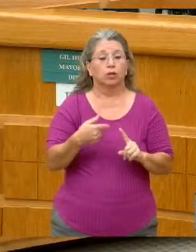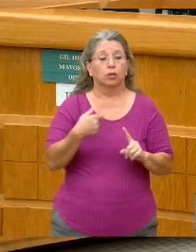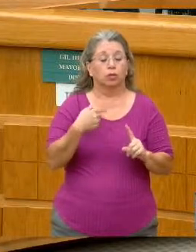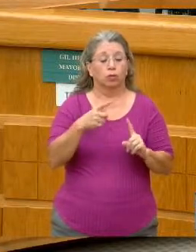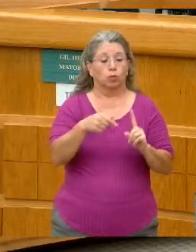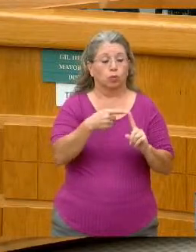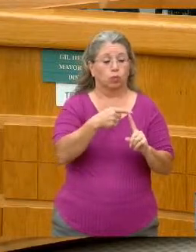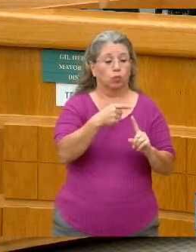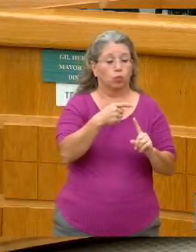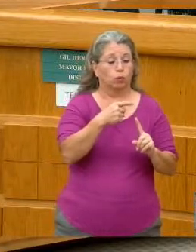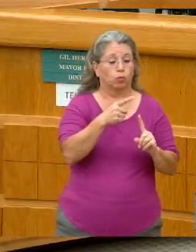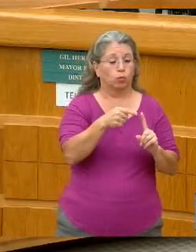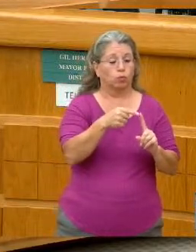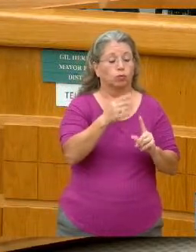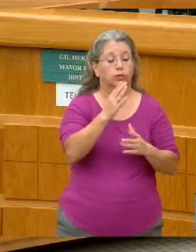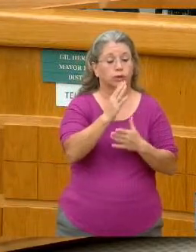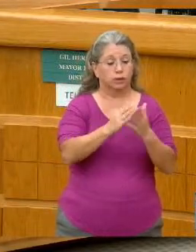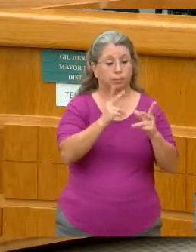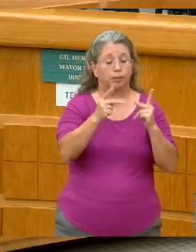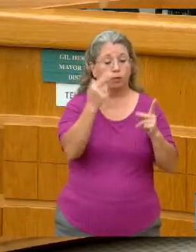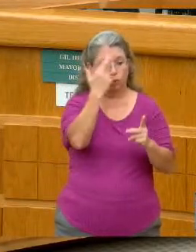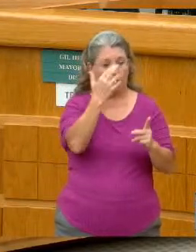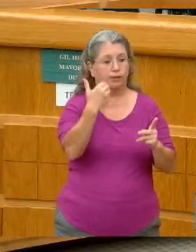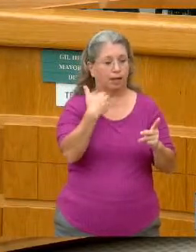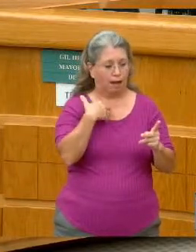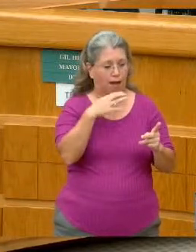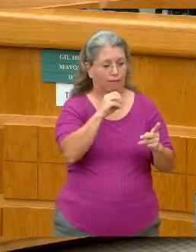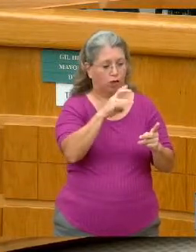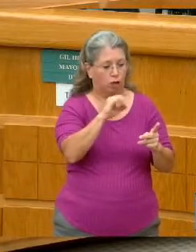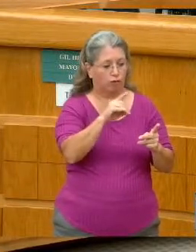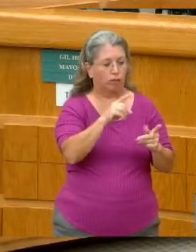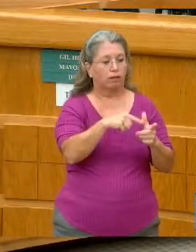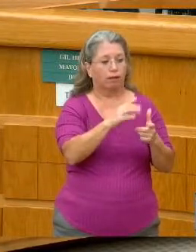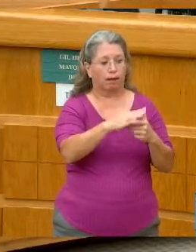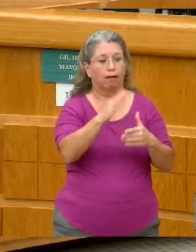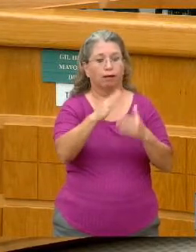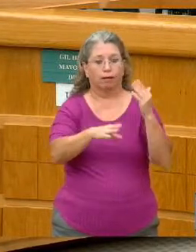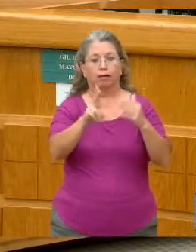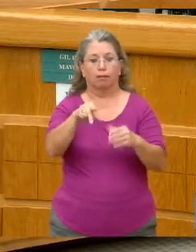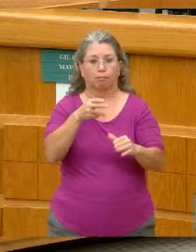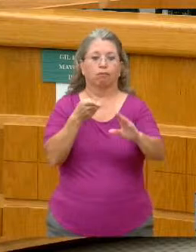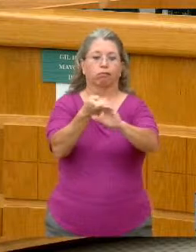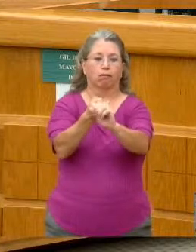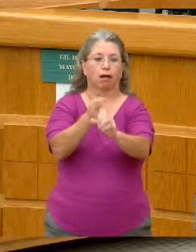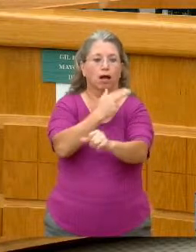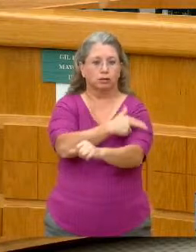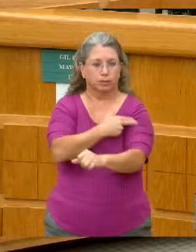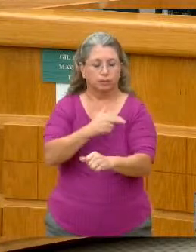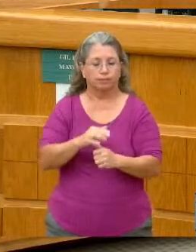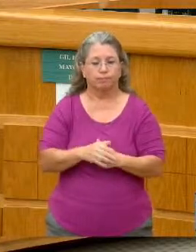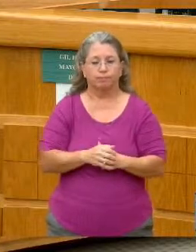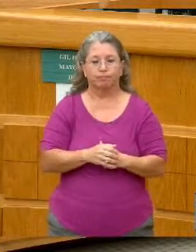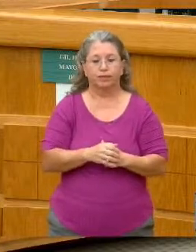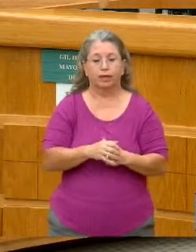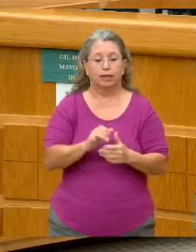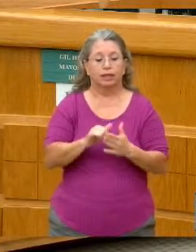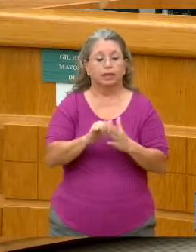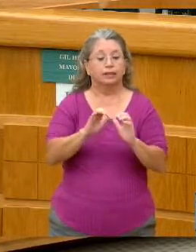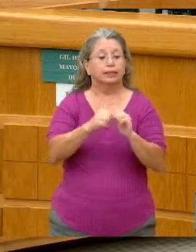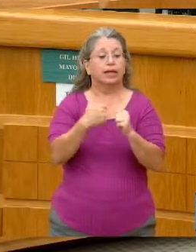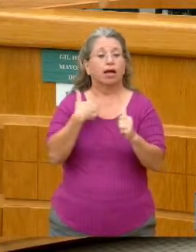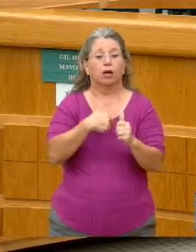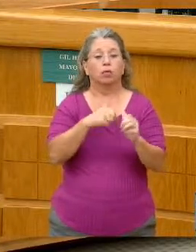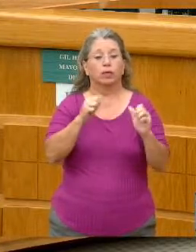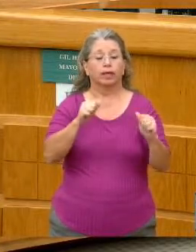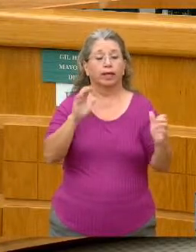the hospital, so we'll look at the hospitalizations next. This is how we compare to other counties or